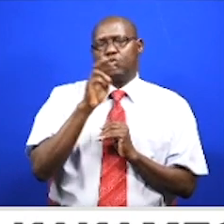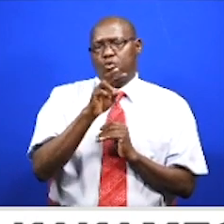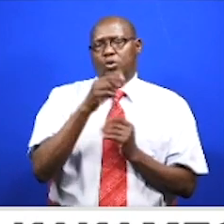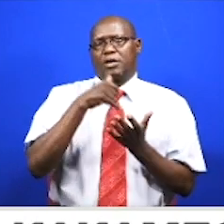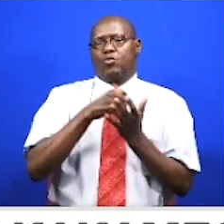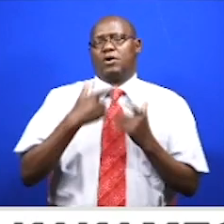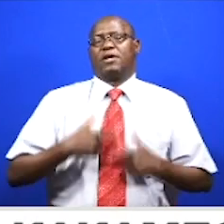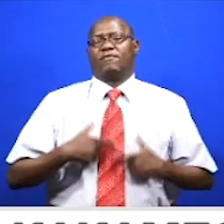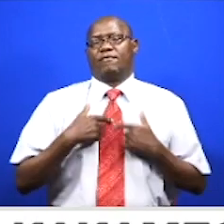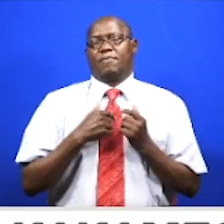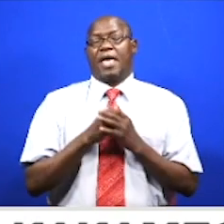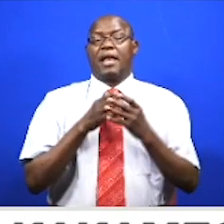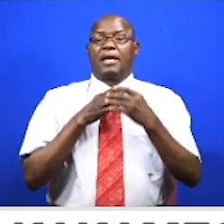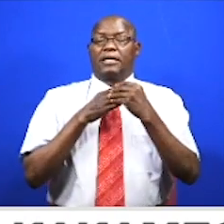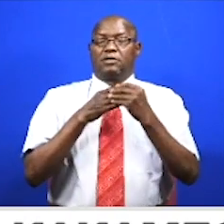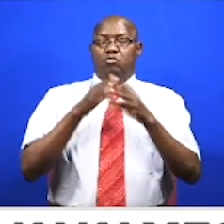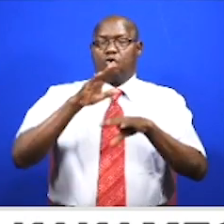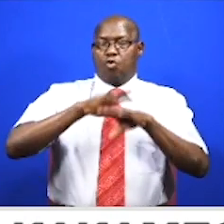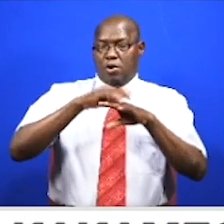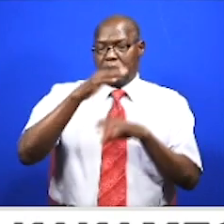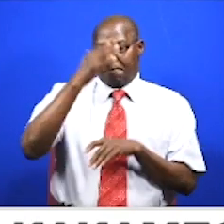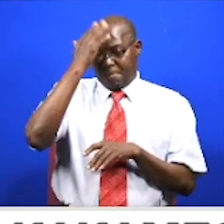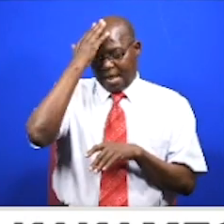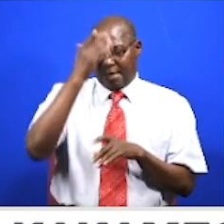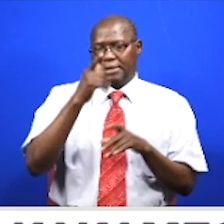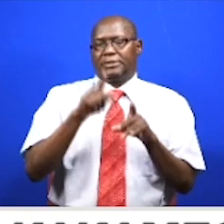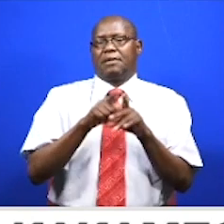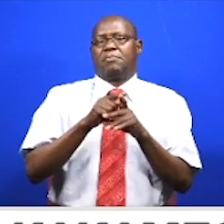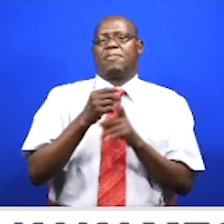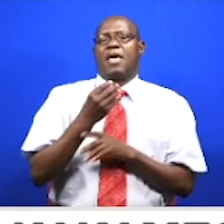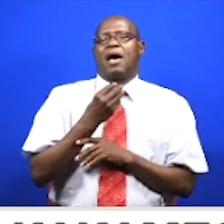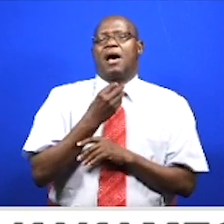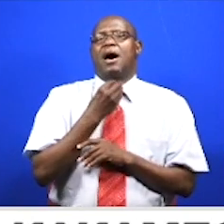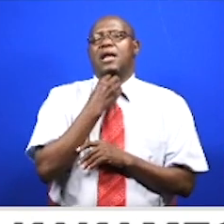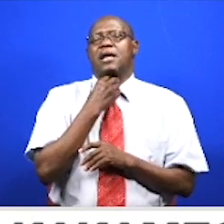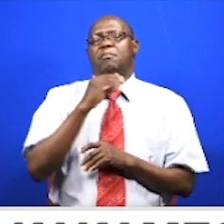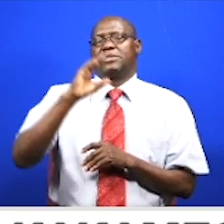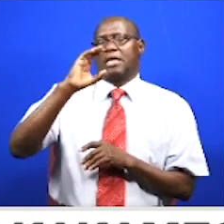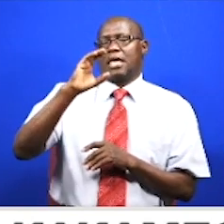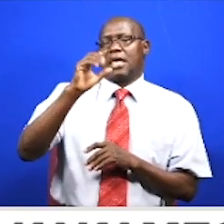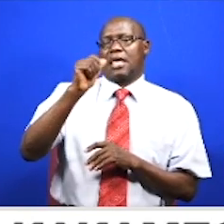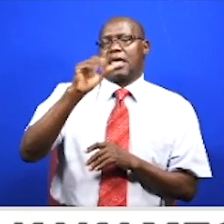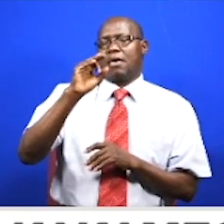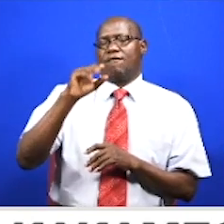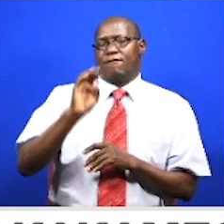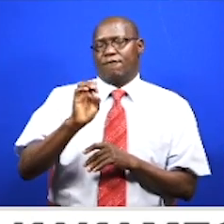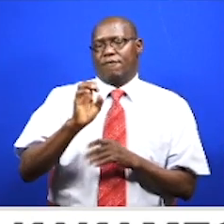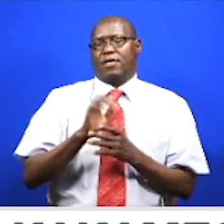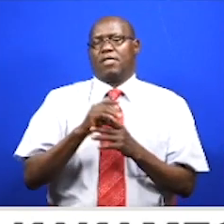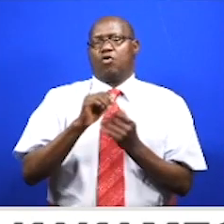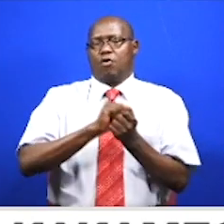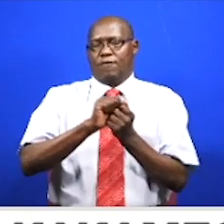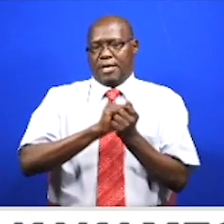on Mondays and then the Adam's Cave on Fridays. It has really impacted in